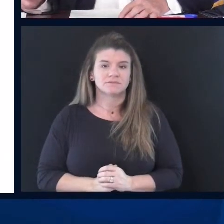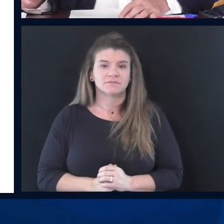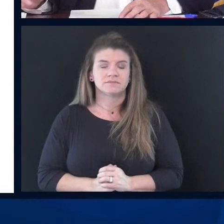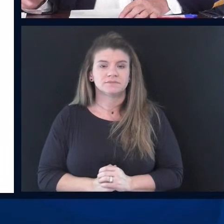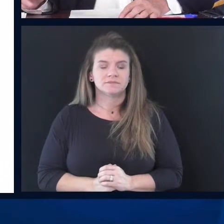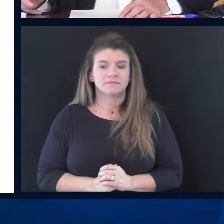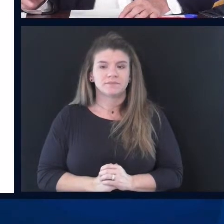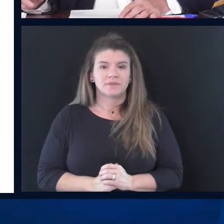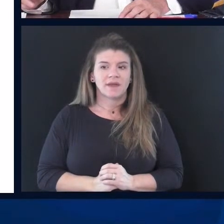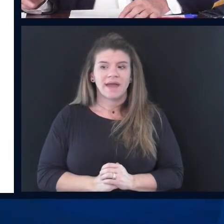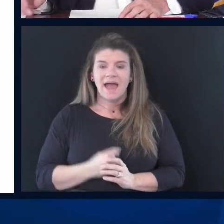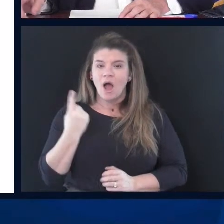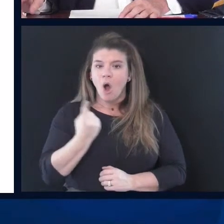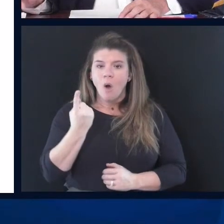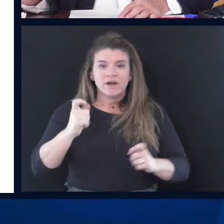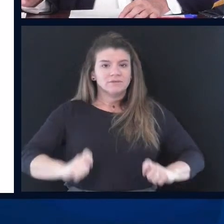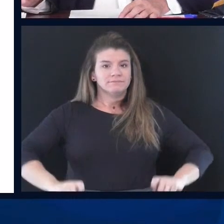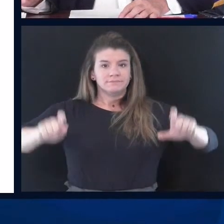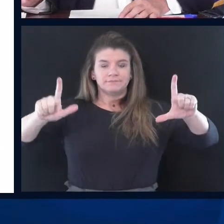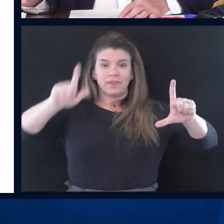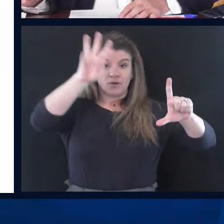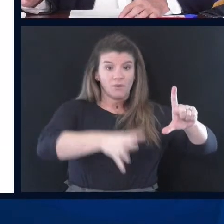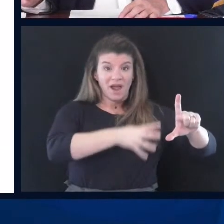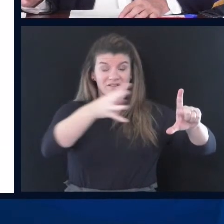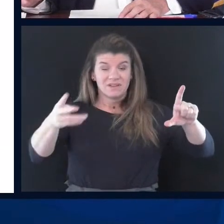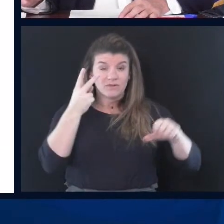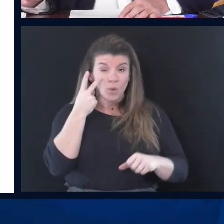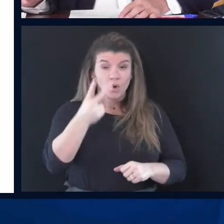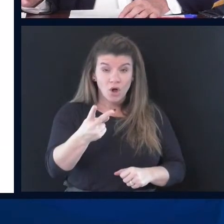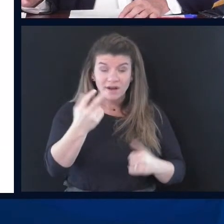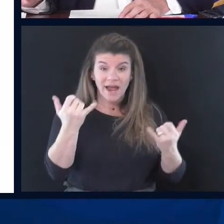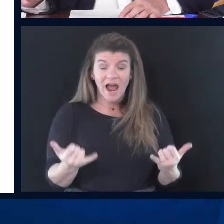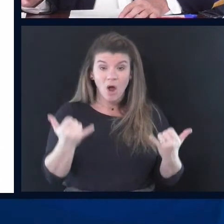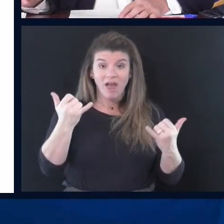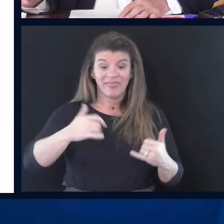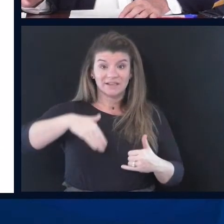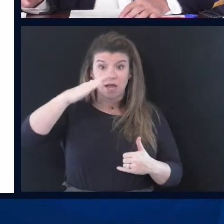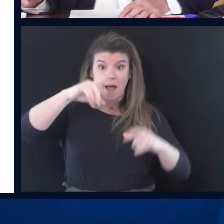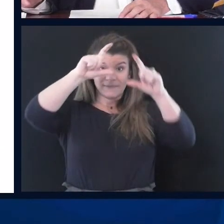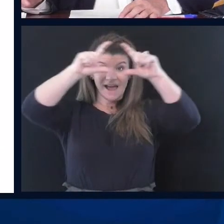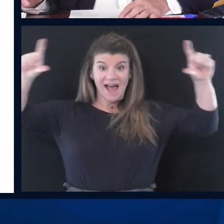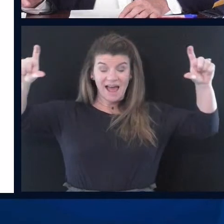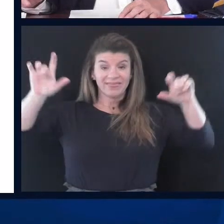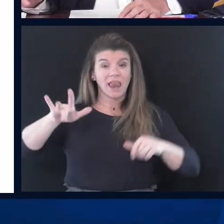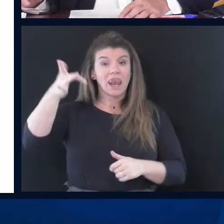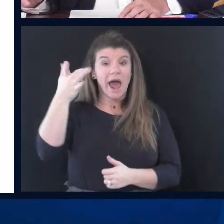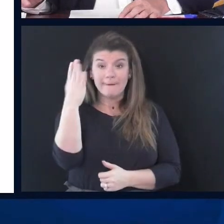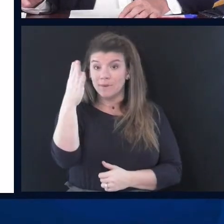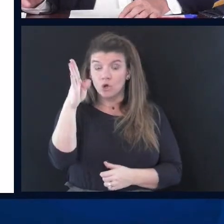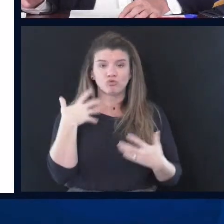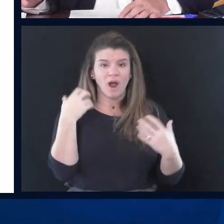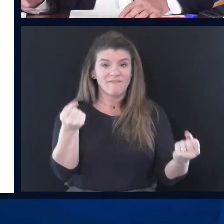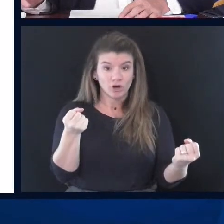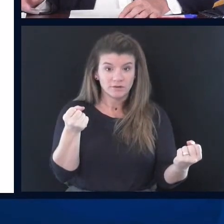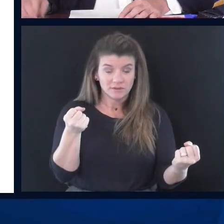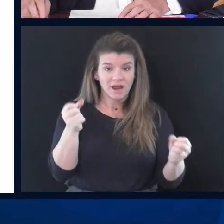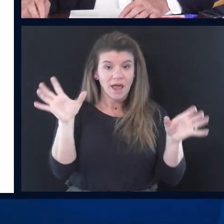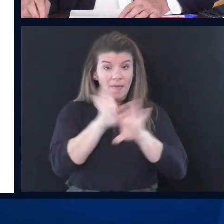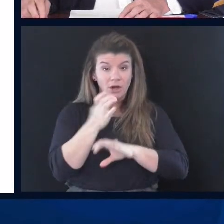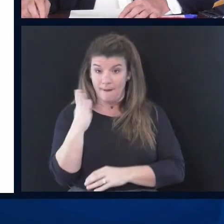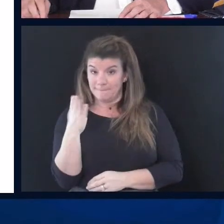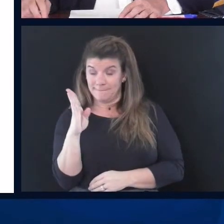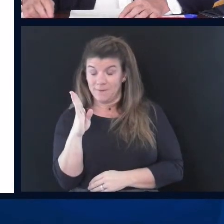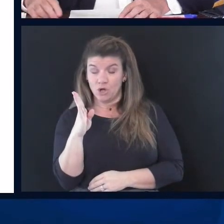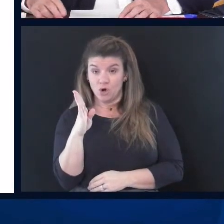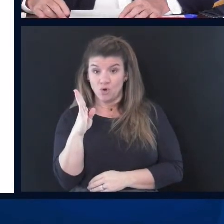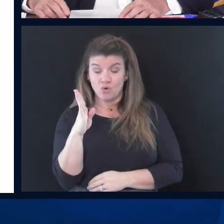I always go to the graph, you know, but if you'll go to the graph and look, the top line, the light blue line is recovered cases, and the dark blue